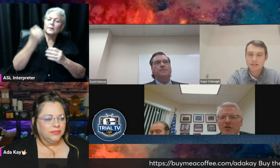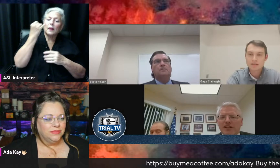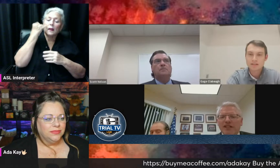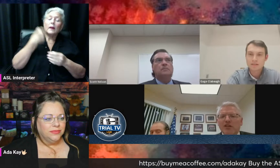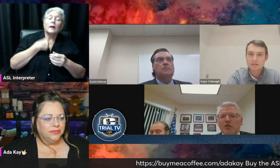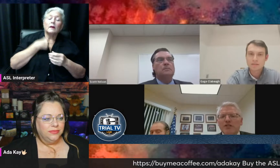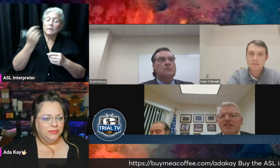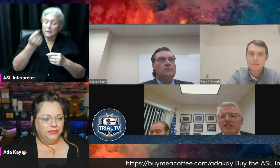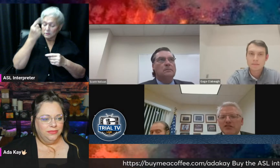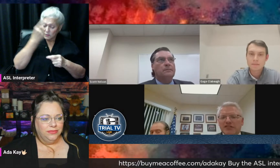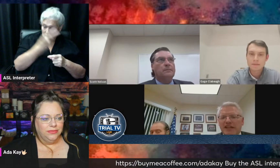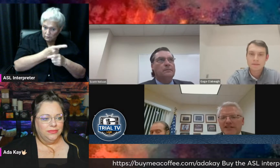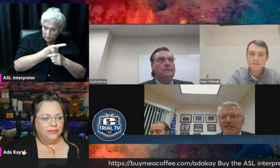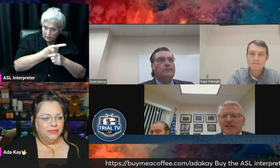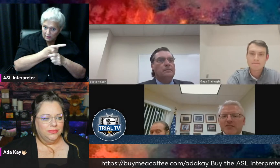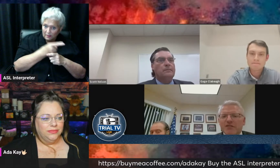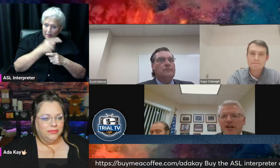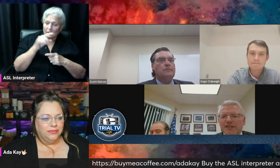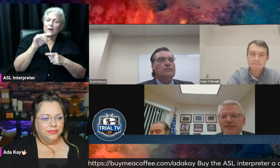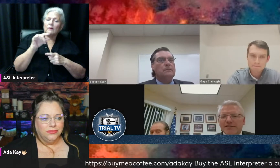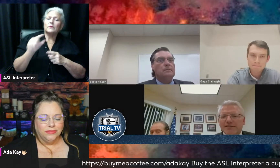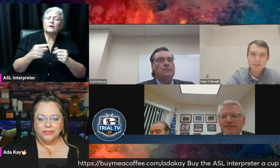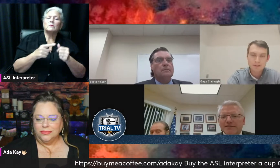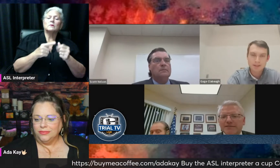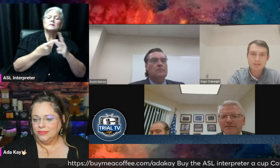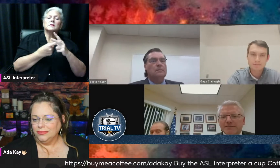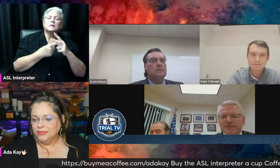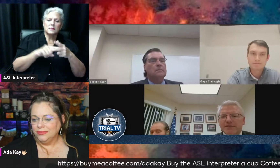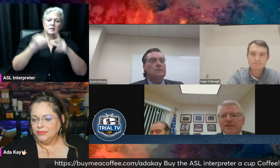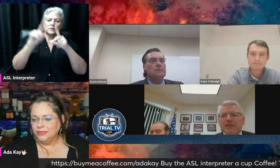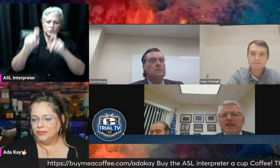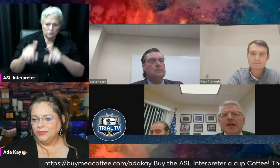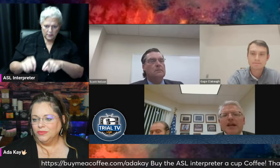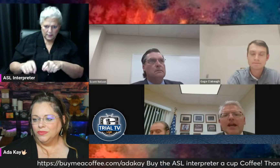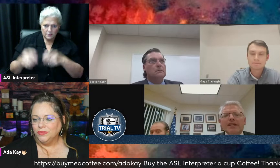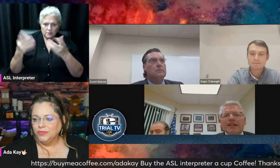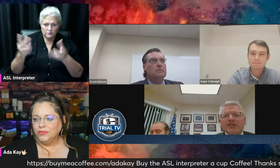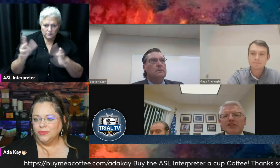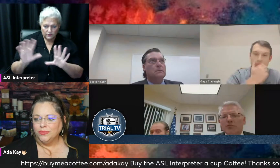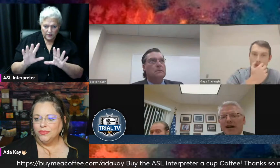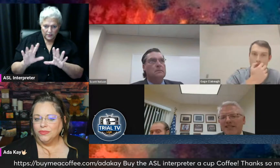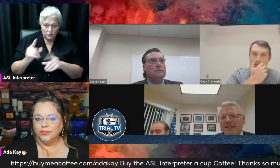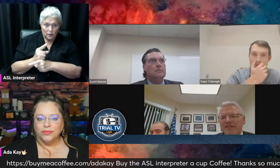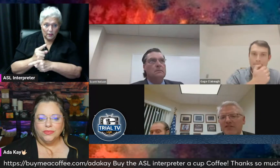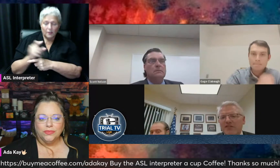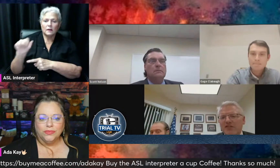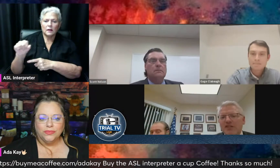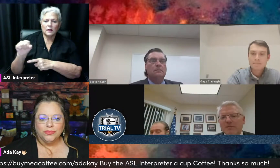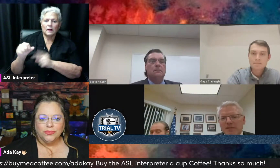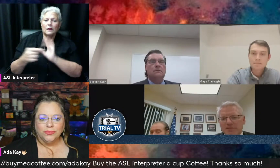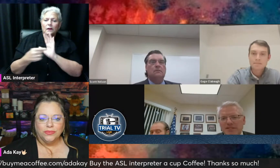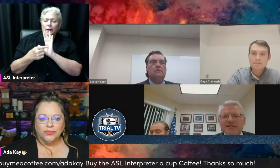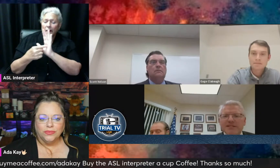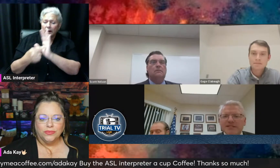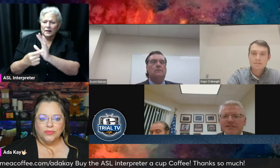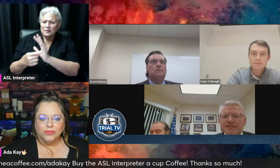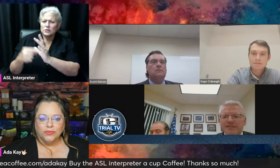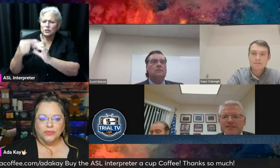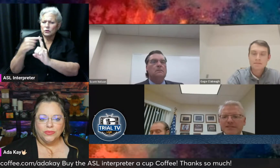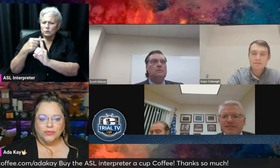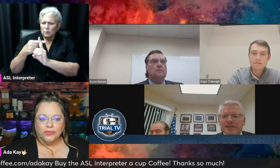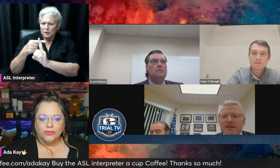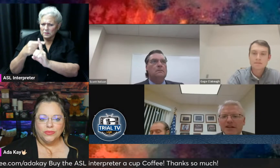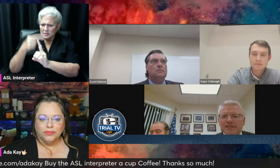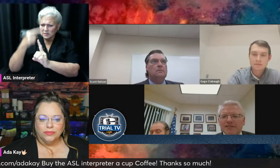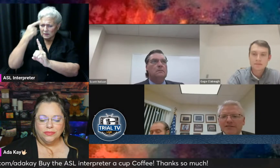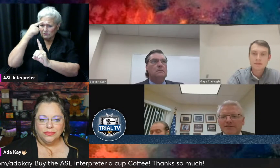understand correctly, there was an initial test done, correct? Correct, yep. And it showed positive for some substances.